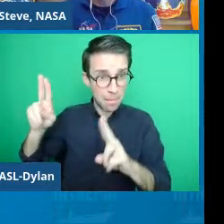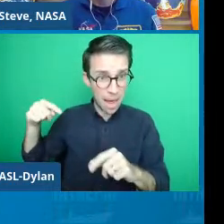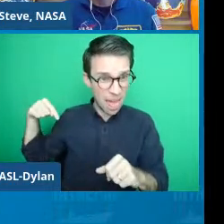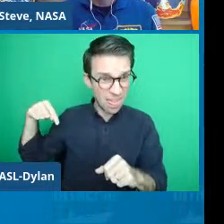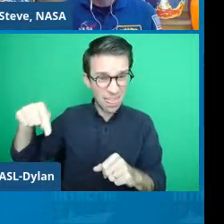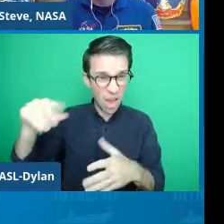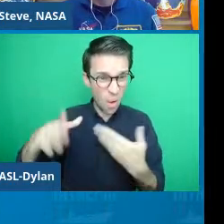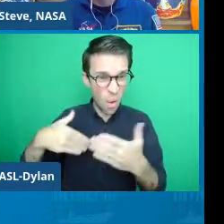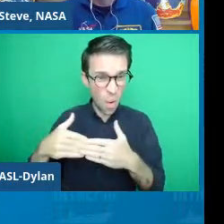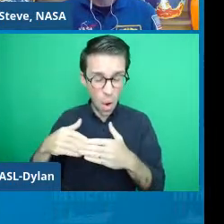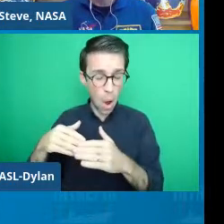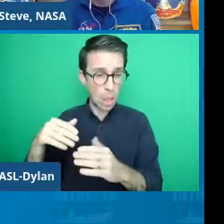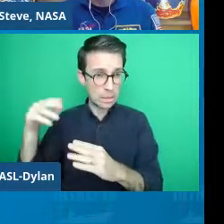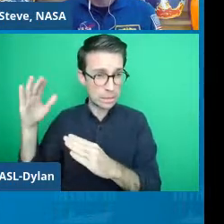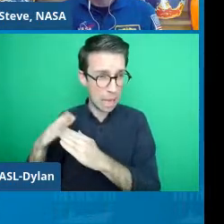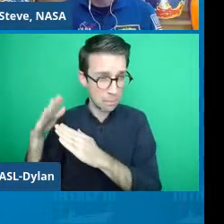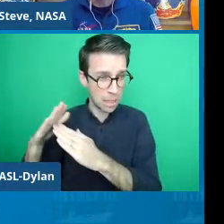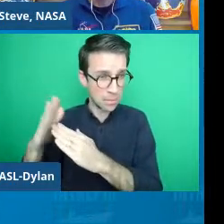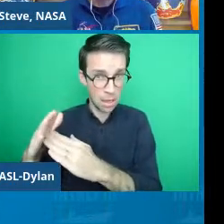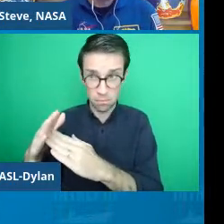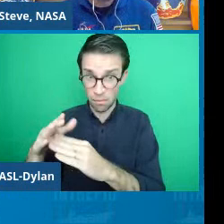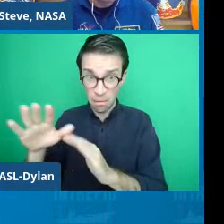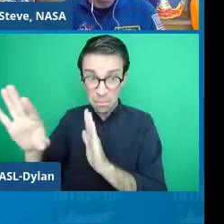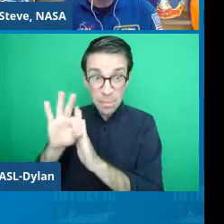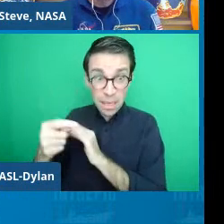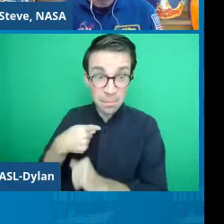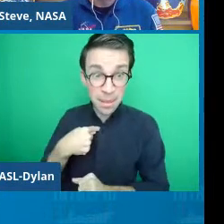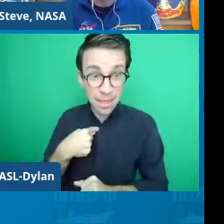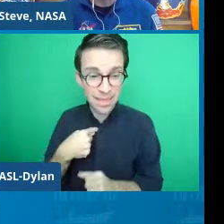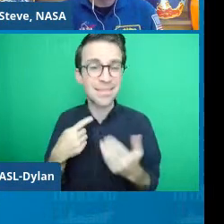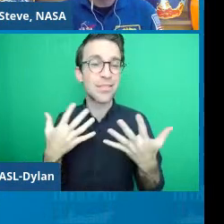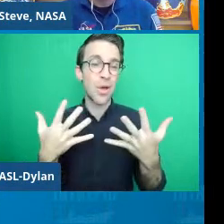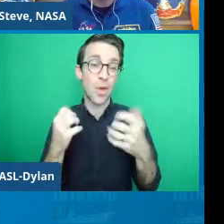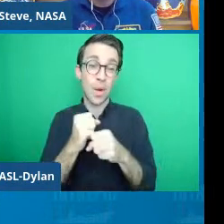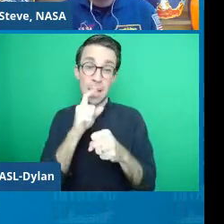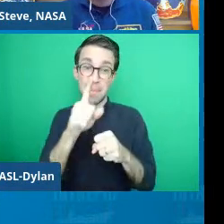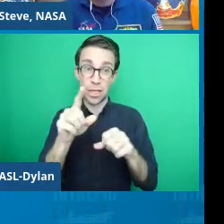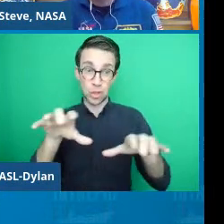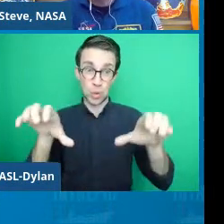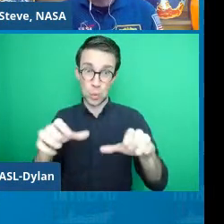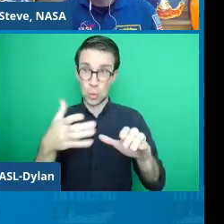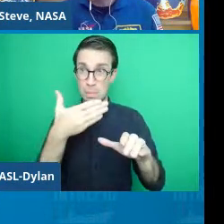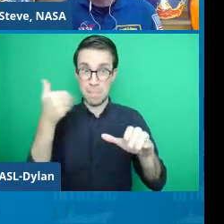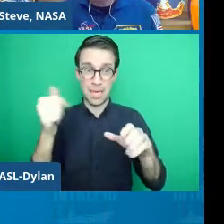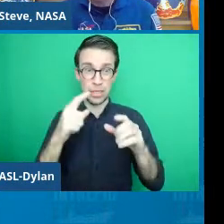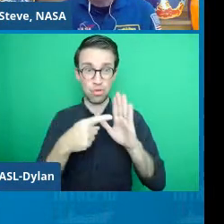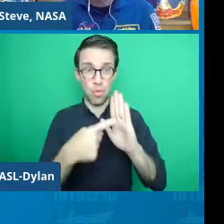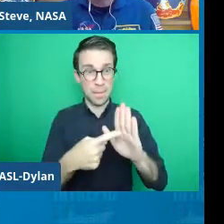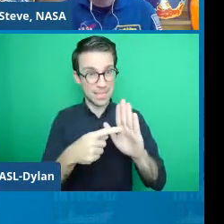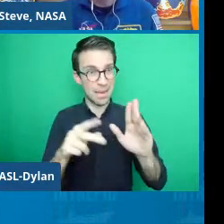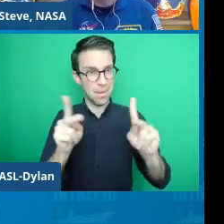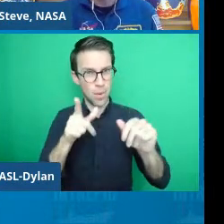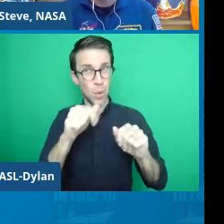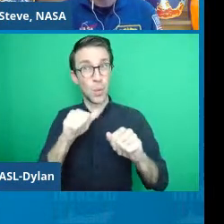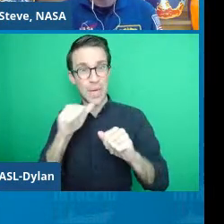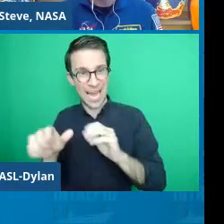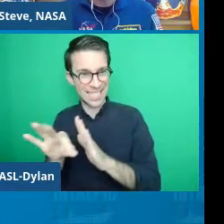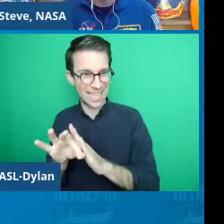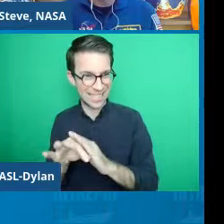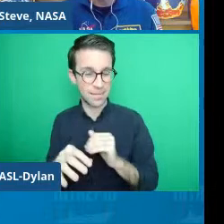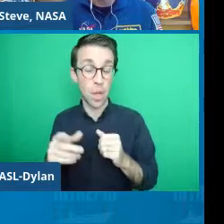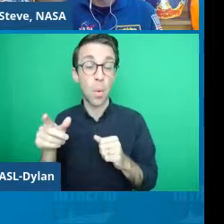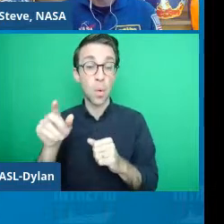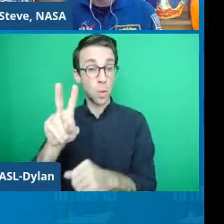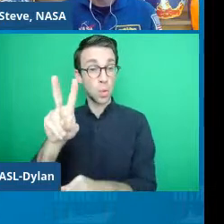sure you're doing the best you can to represent those that were not selected as well. So I was selected to be an astronaut in 2000, and it